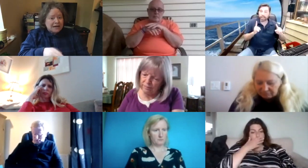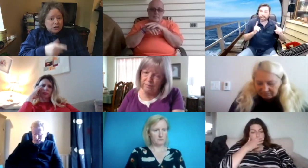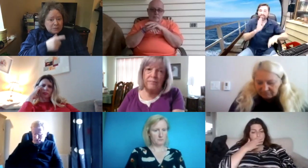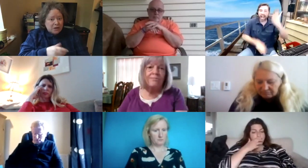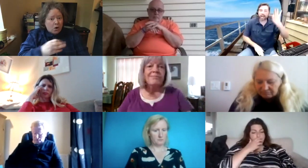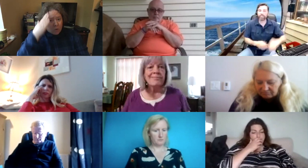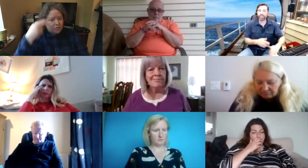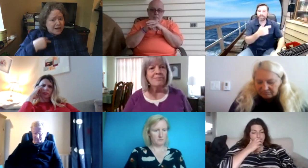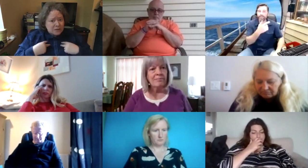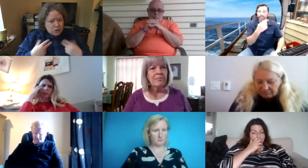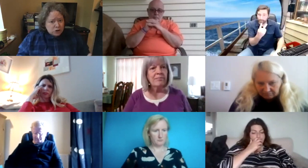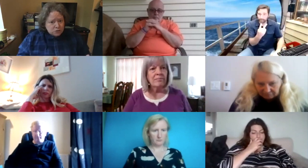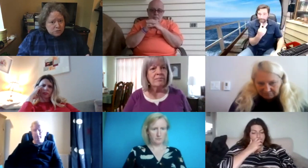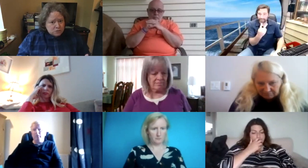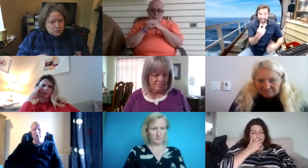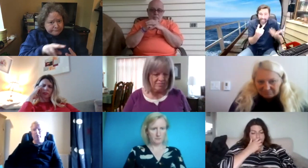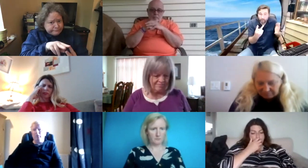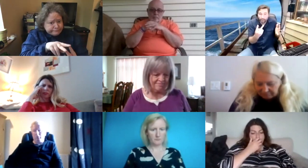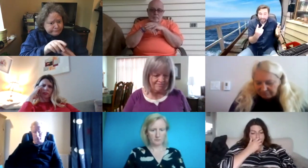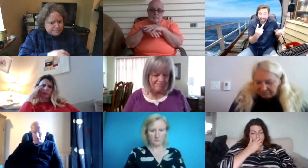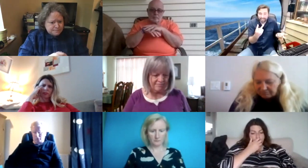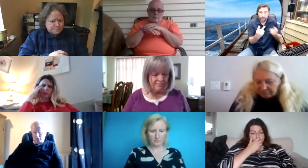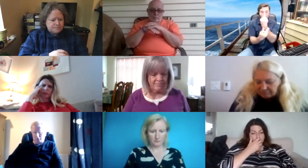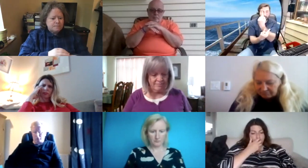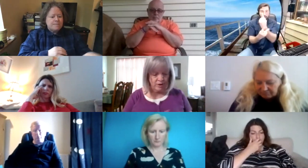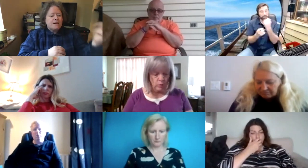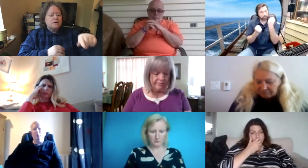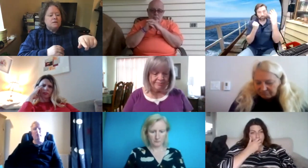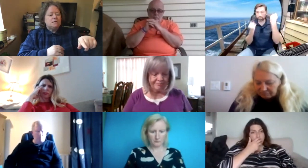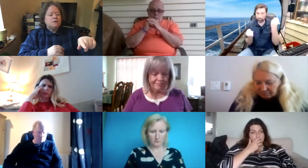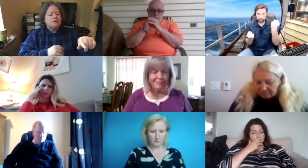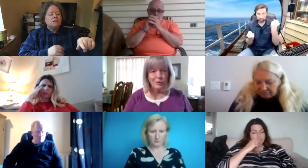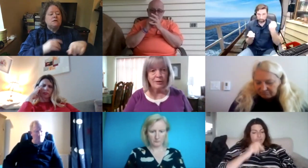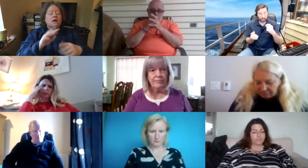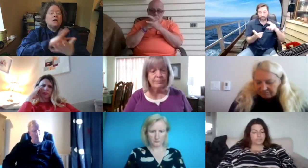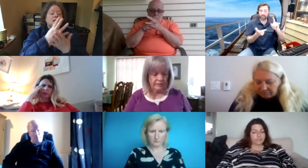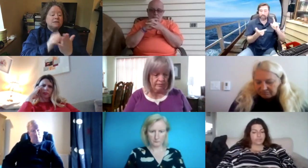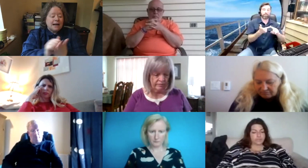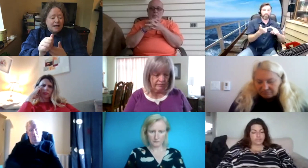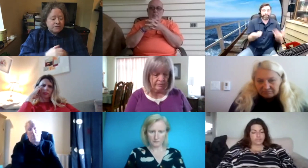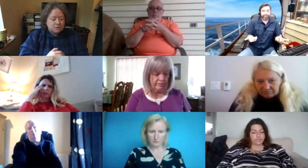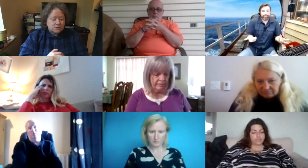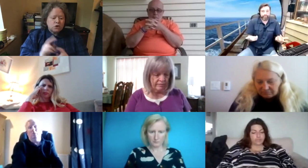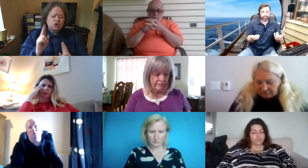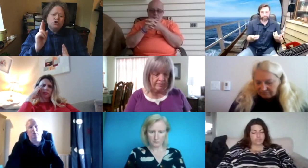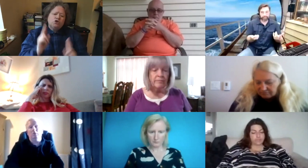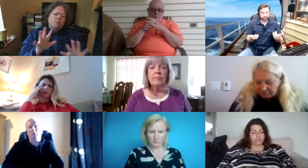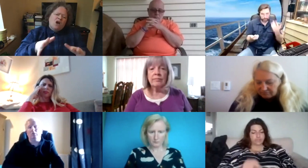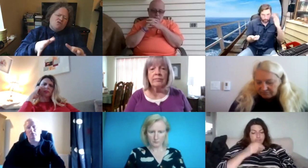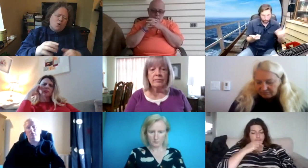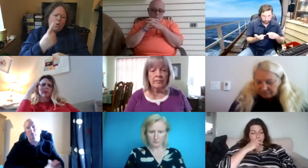But we don't know if they could speak another language. So there's a question mark there.